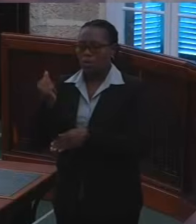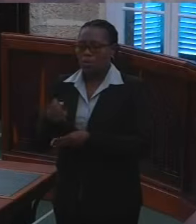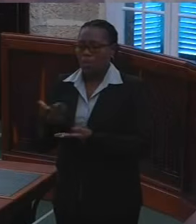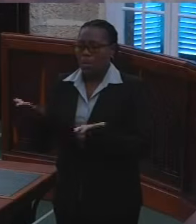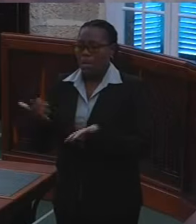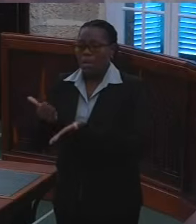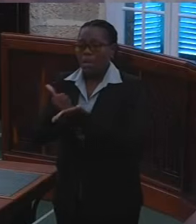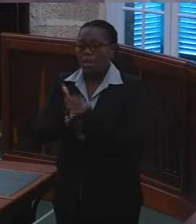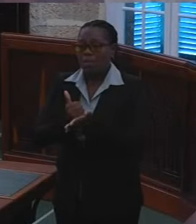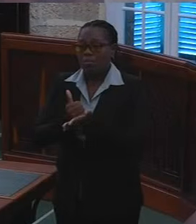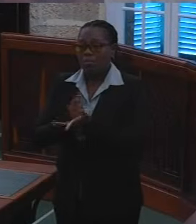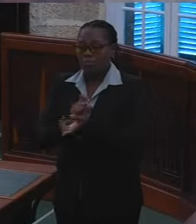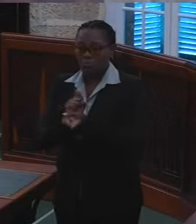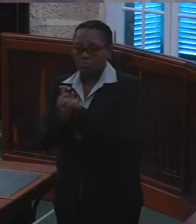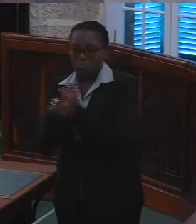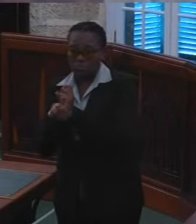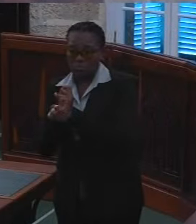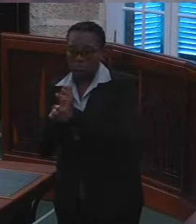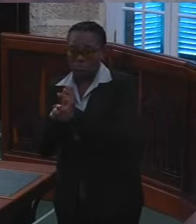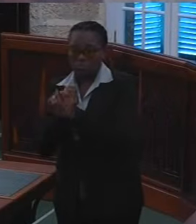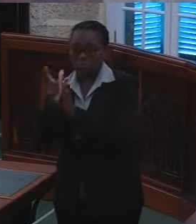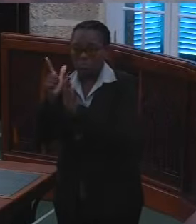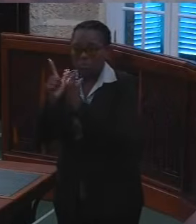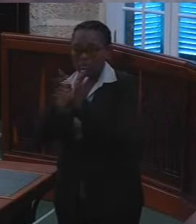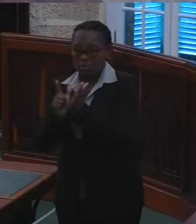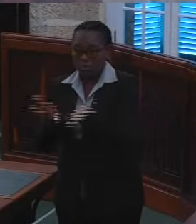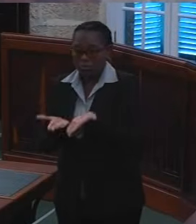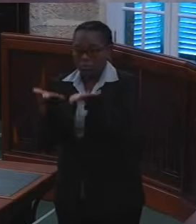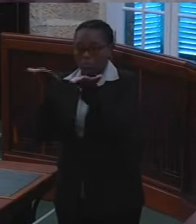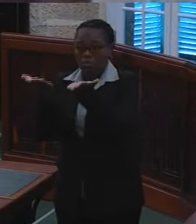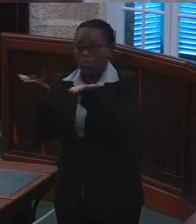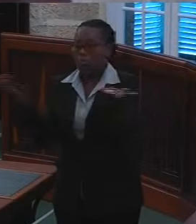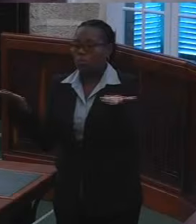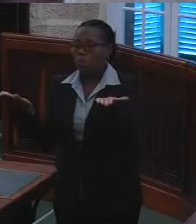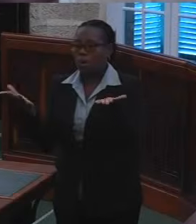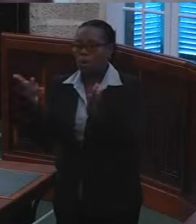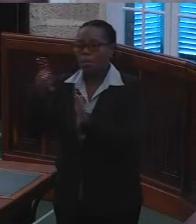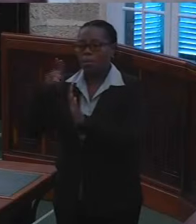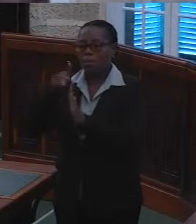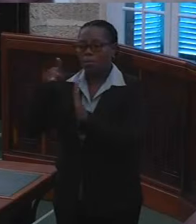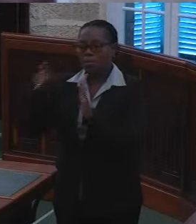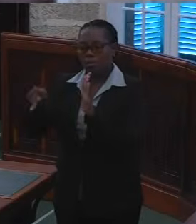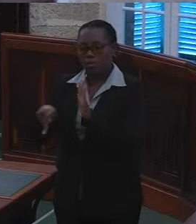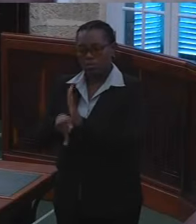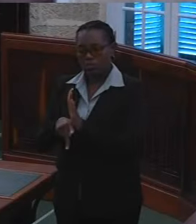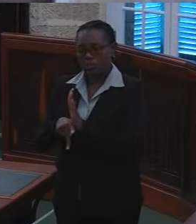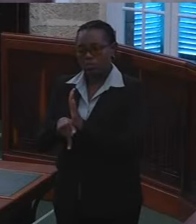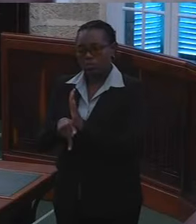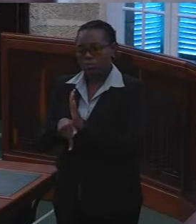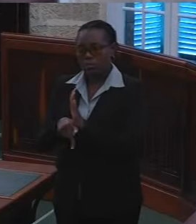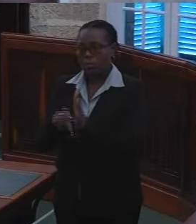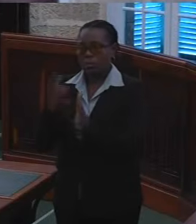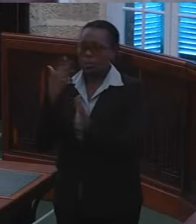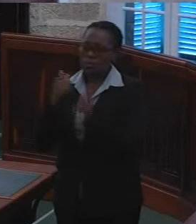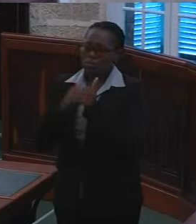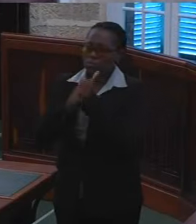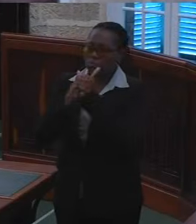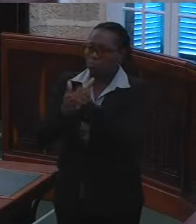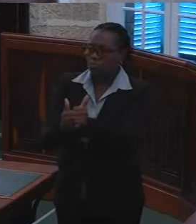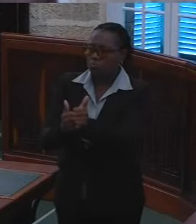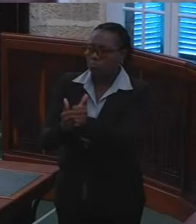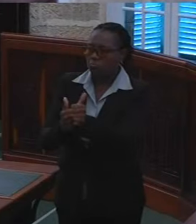is policy. If you are following the basic tenets,